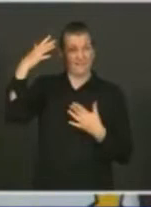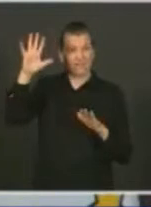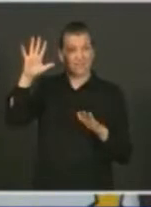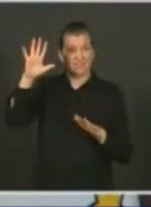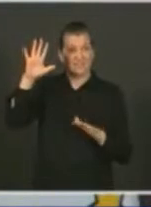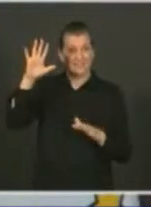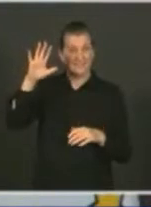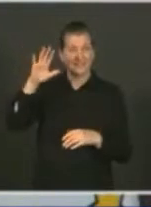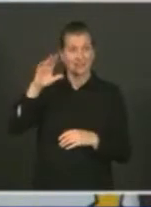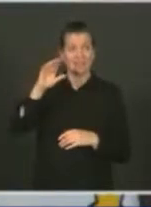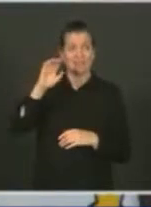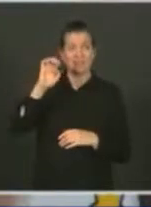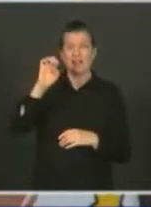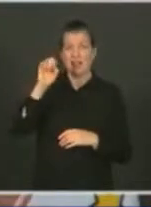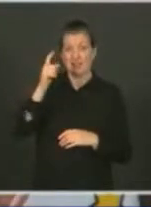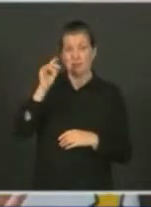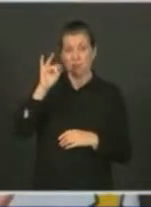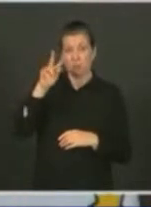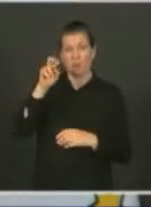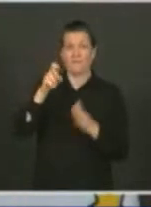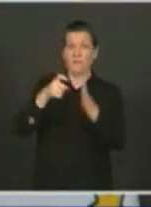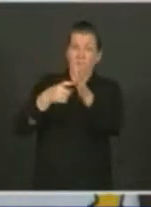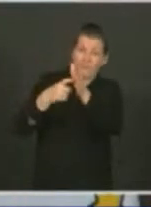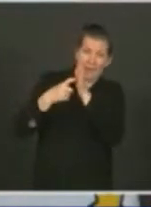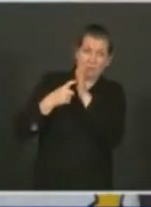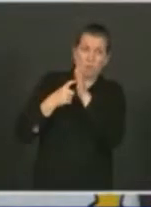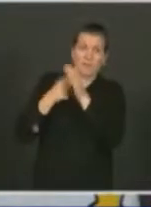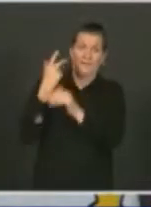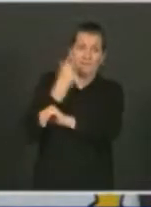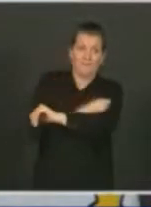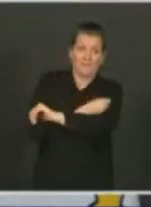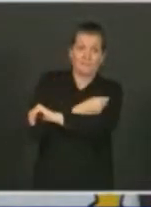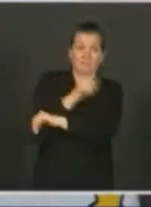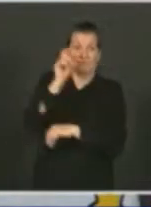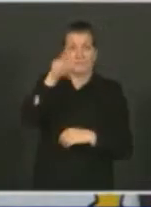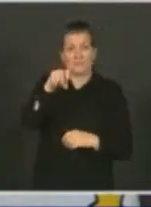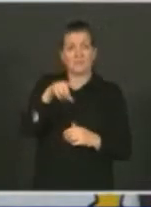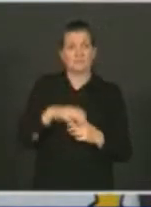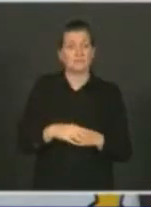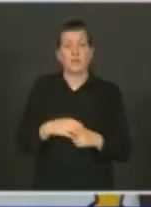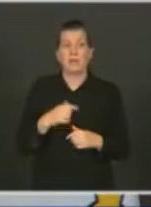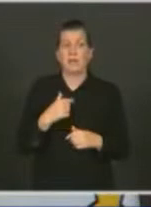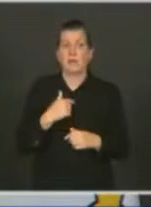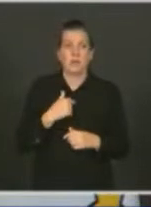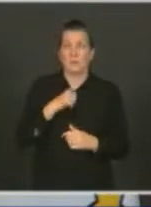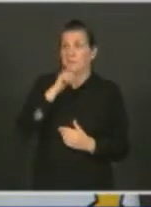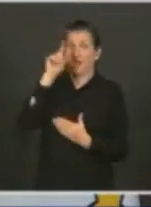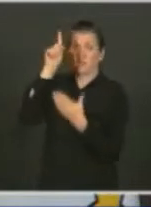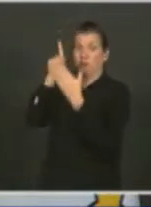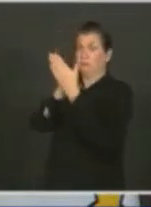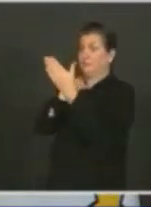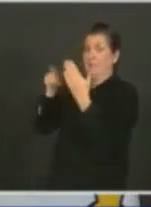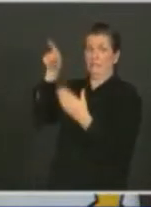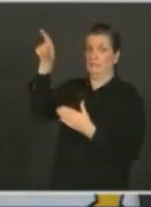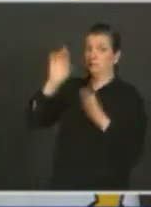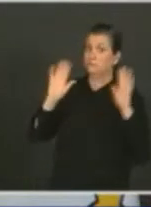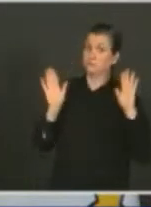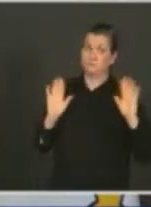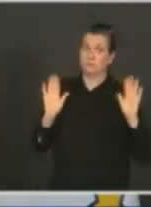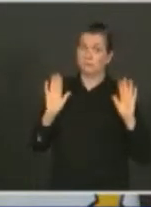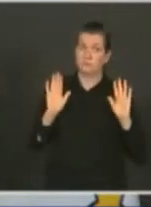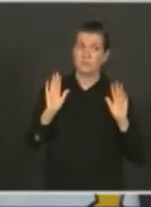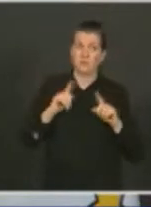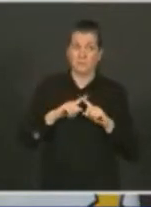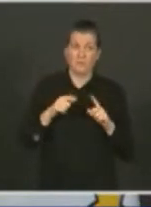vaccine. While I'm not criticizing that, we're not going to take that approach. We feel the better approach